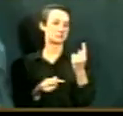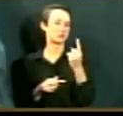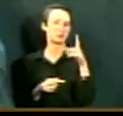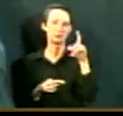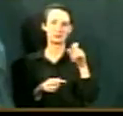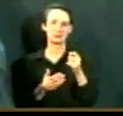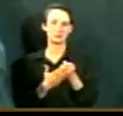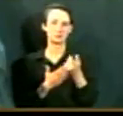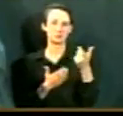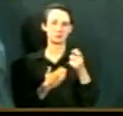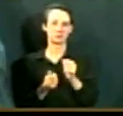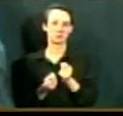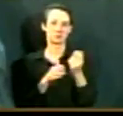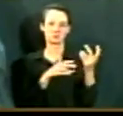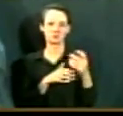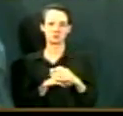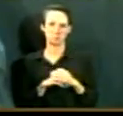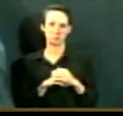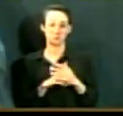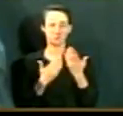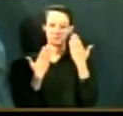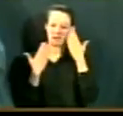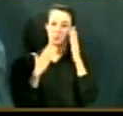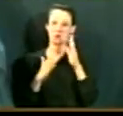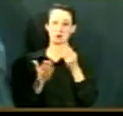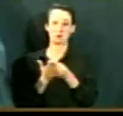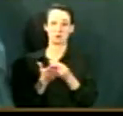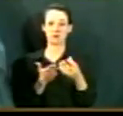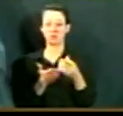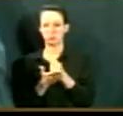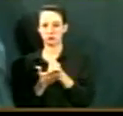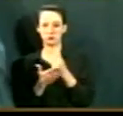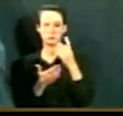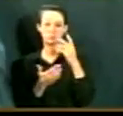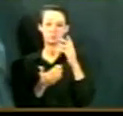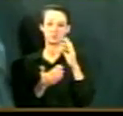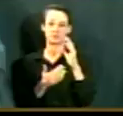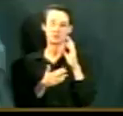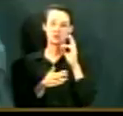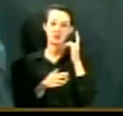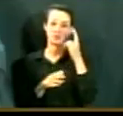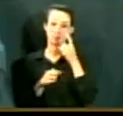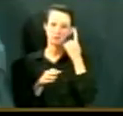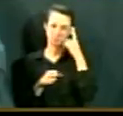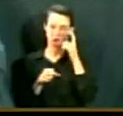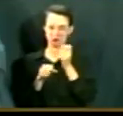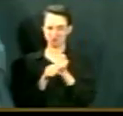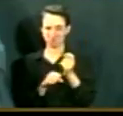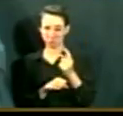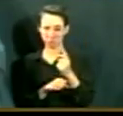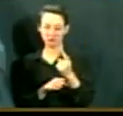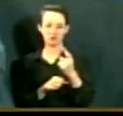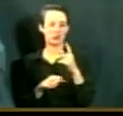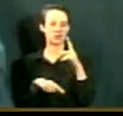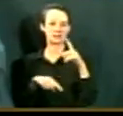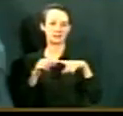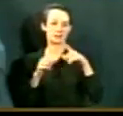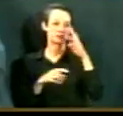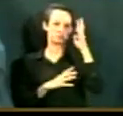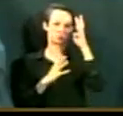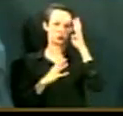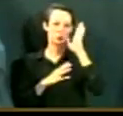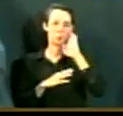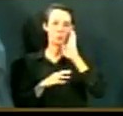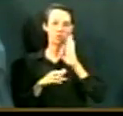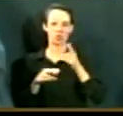give. And I don't know what our revenues are looking like for the upcoming year, but I can't imagine that they're going to jump up that